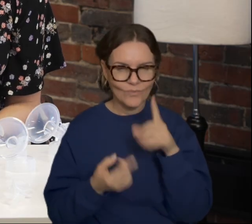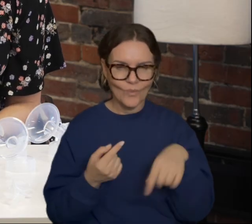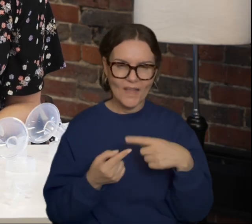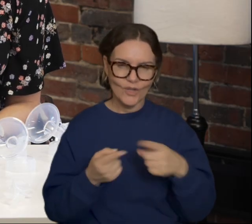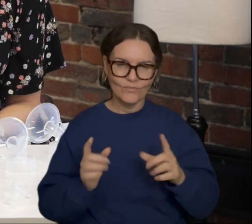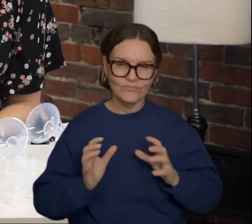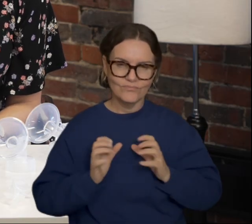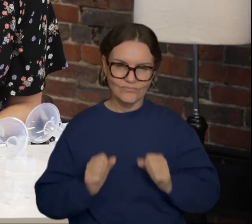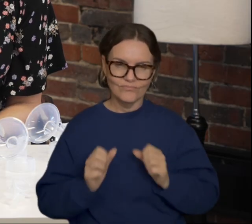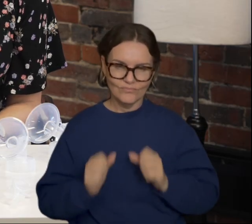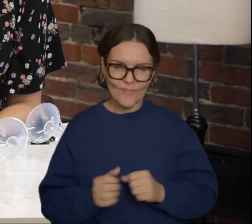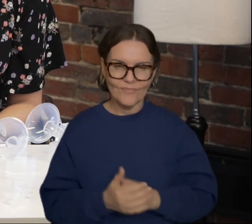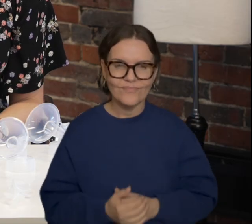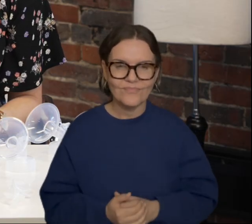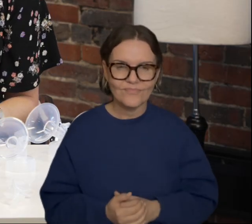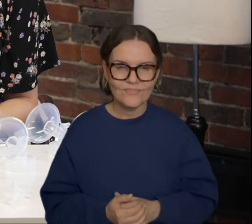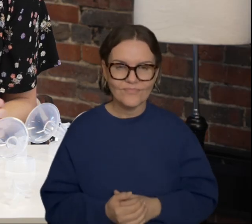in.